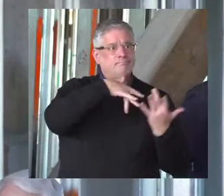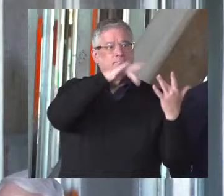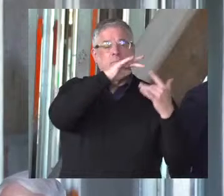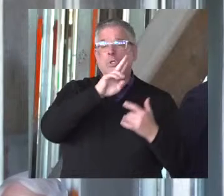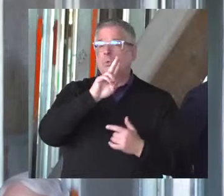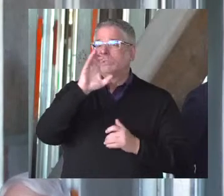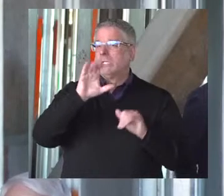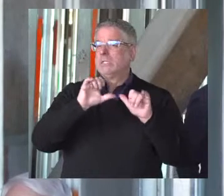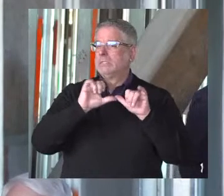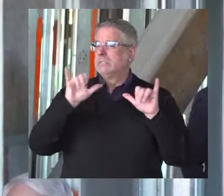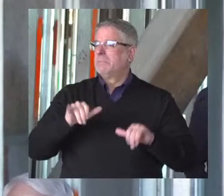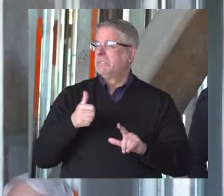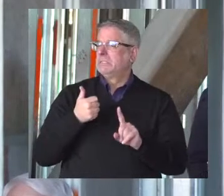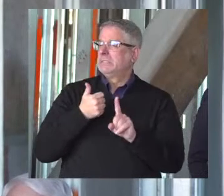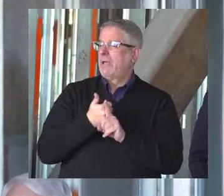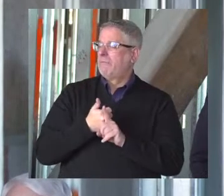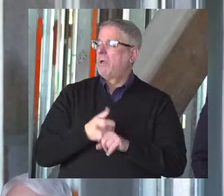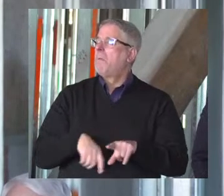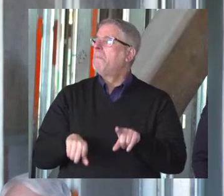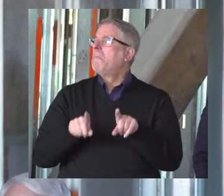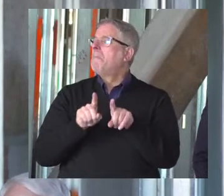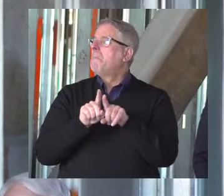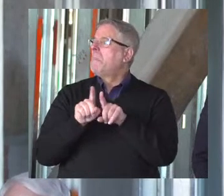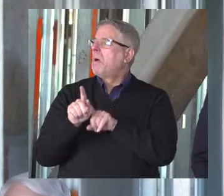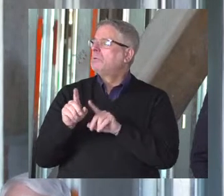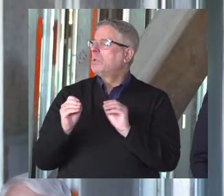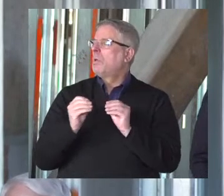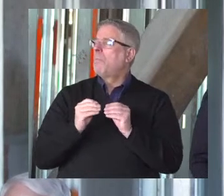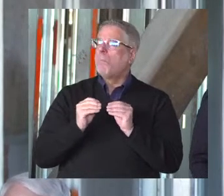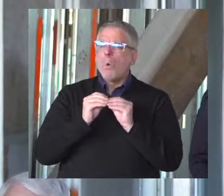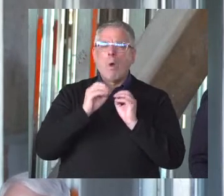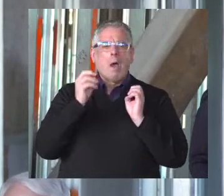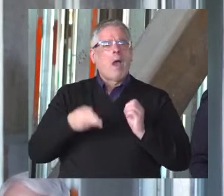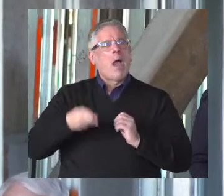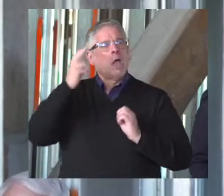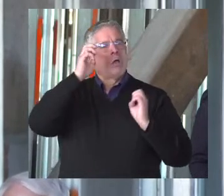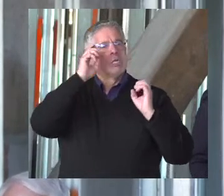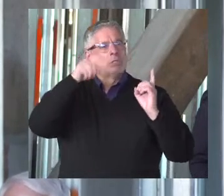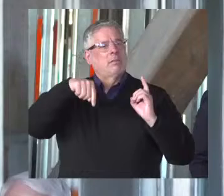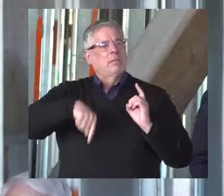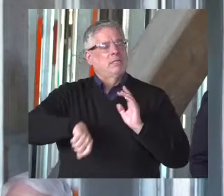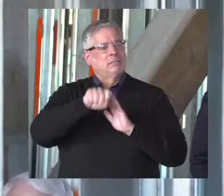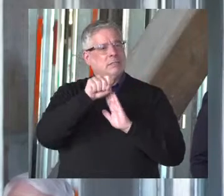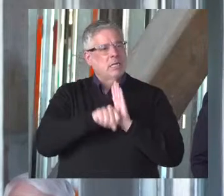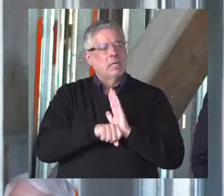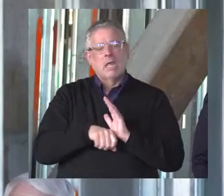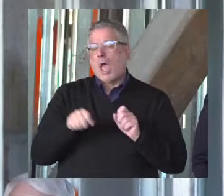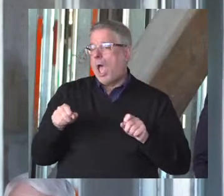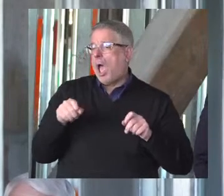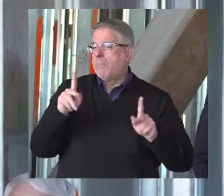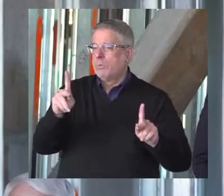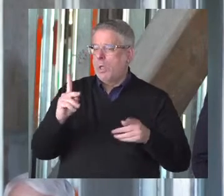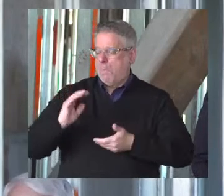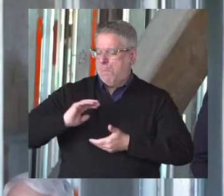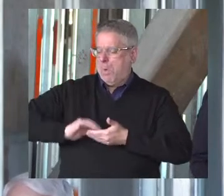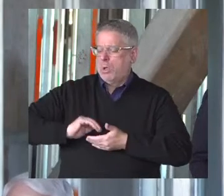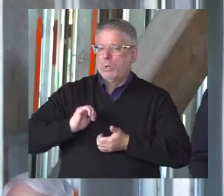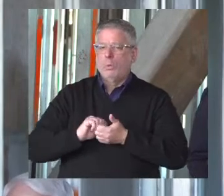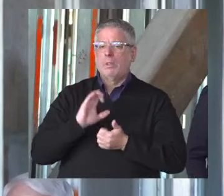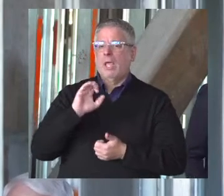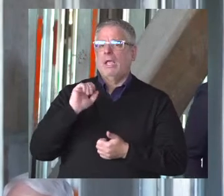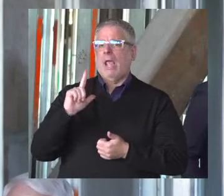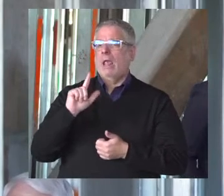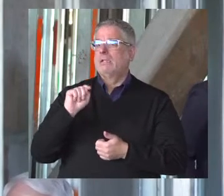UC system itself, but the broader system of higher education in this state, the opportunity to partner with Caltech,